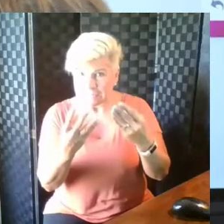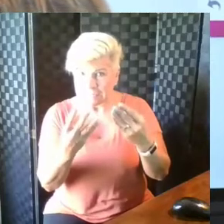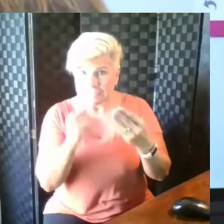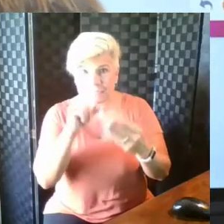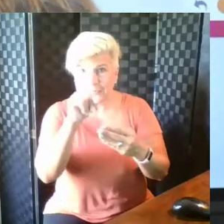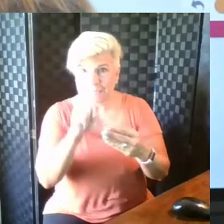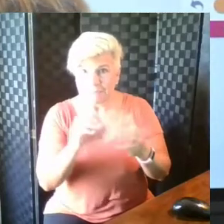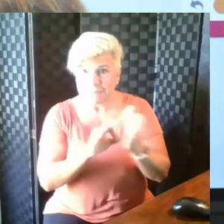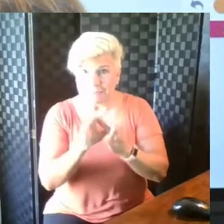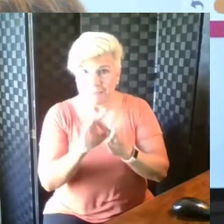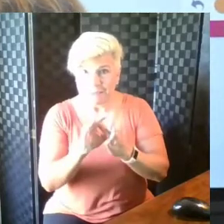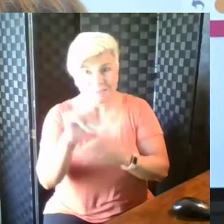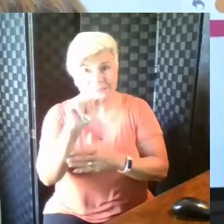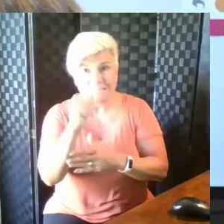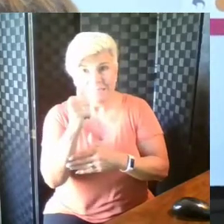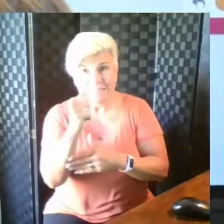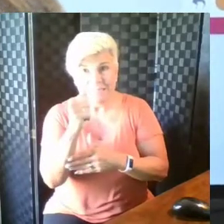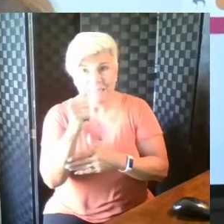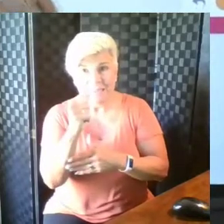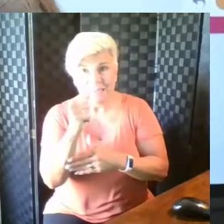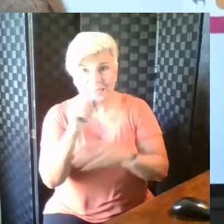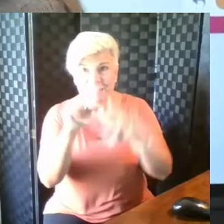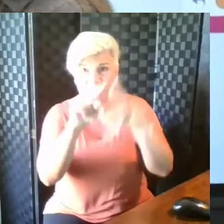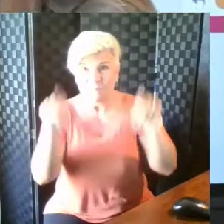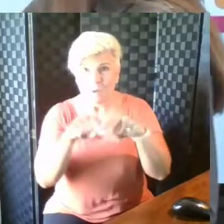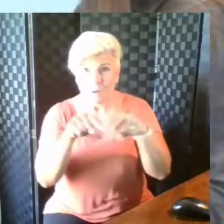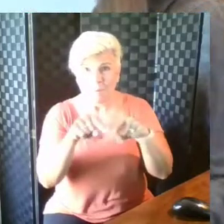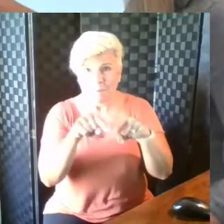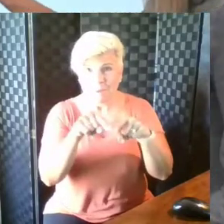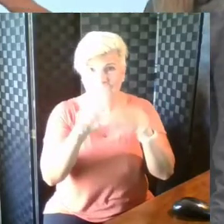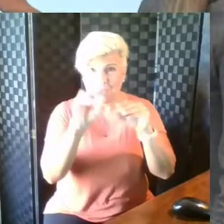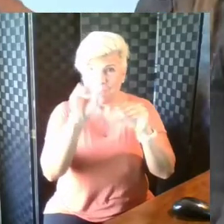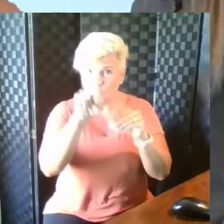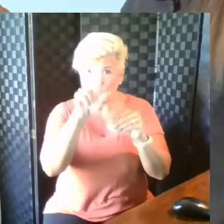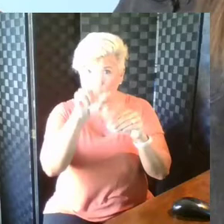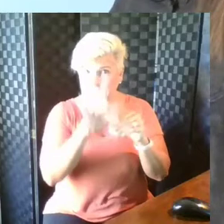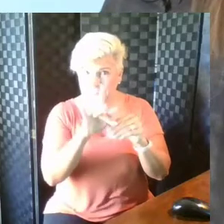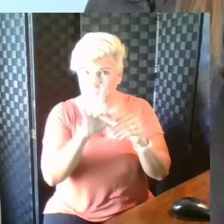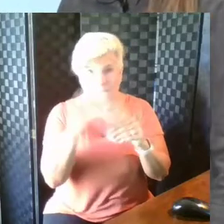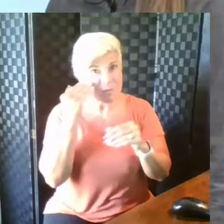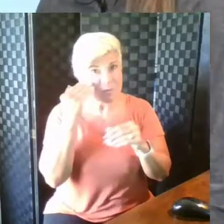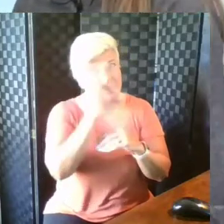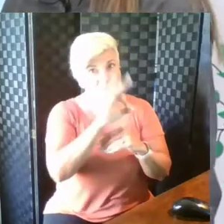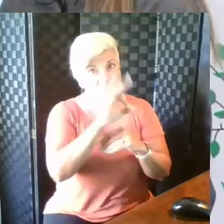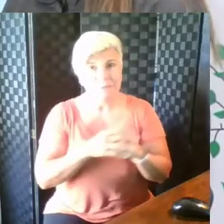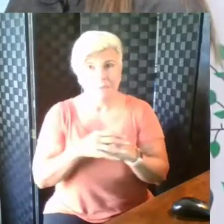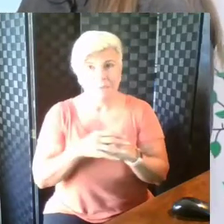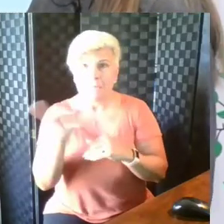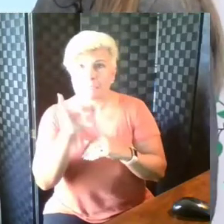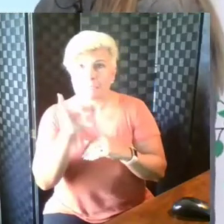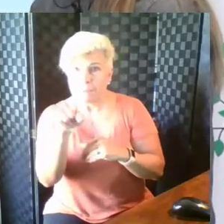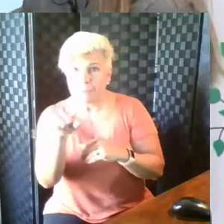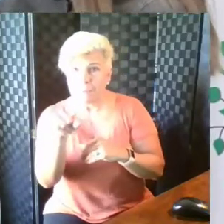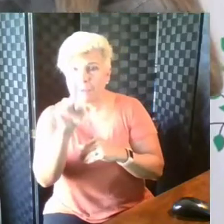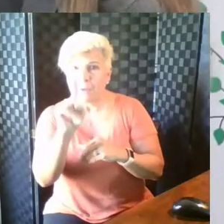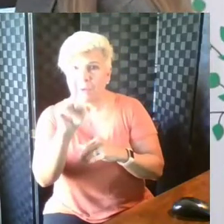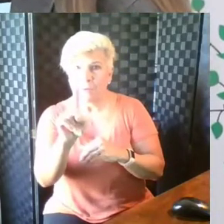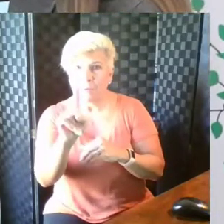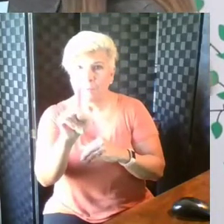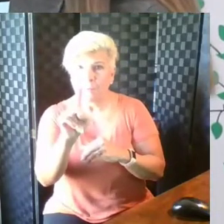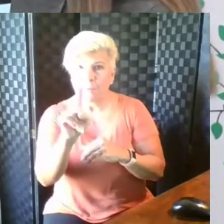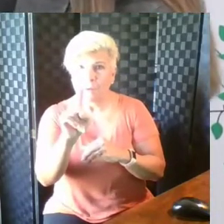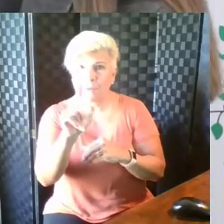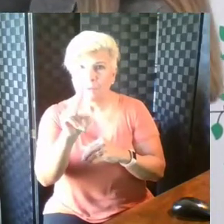count because it's just a 10 frame minus 1. All right, so 9. And looking here, I see the same alignment, but I'll go ahead and count for good